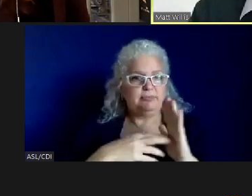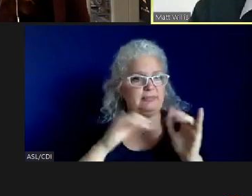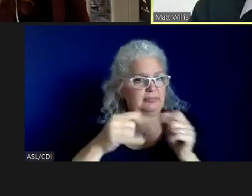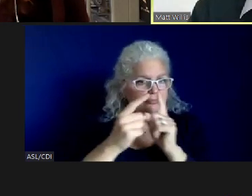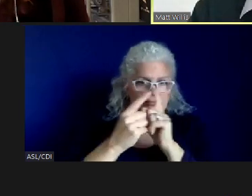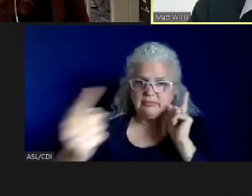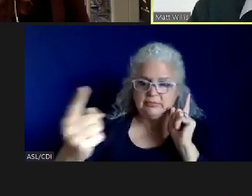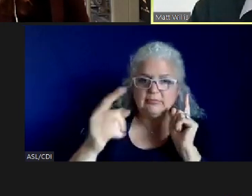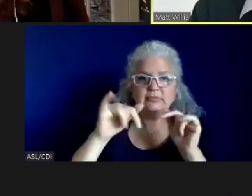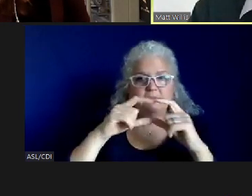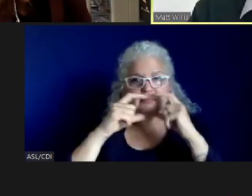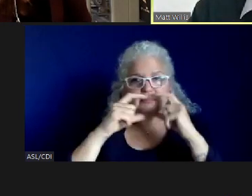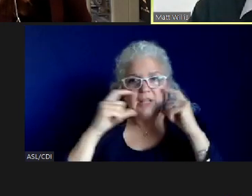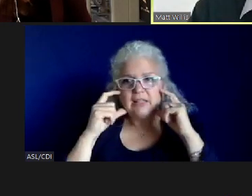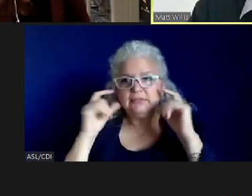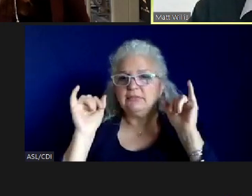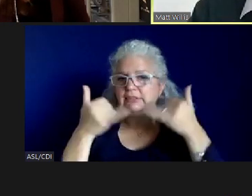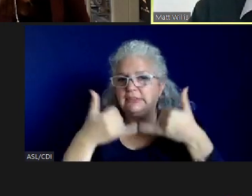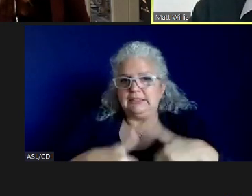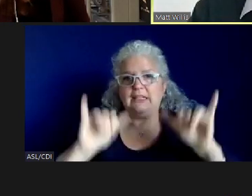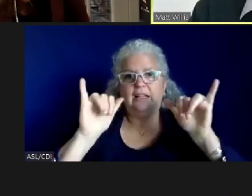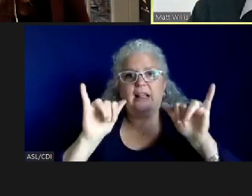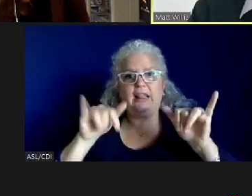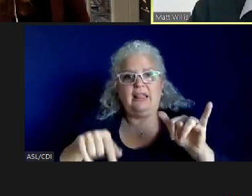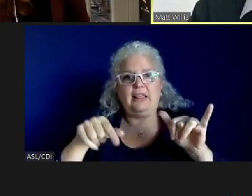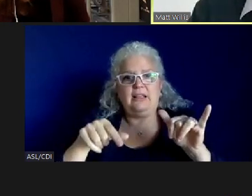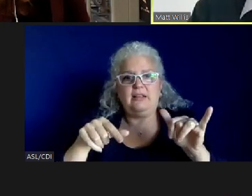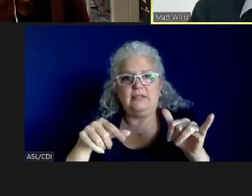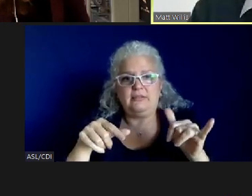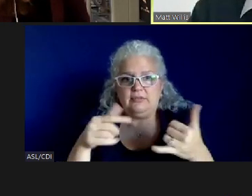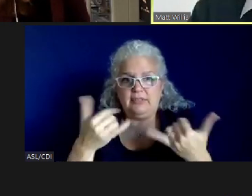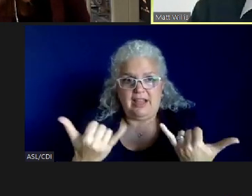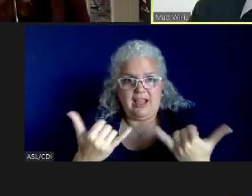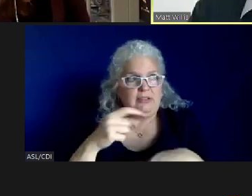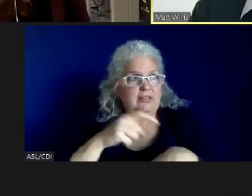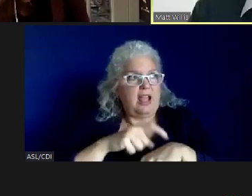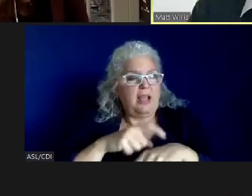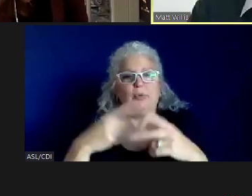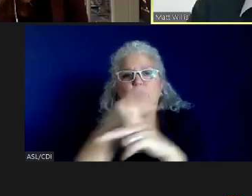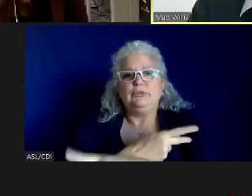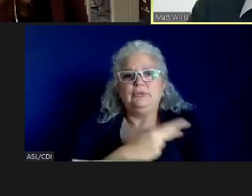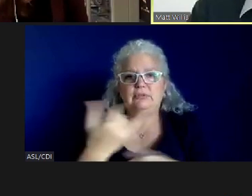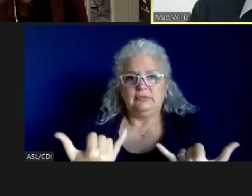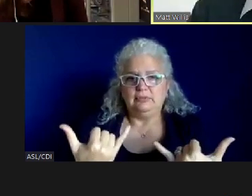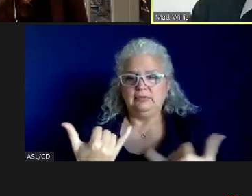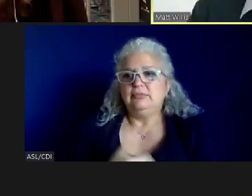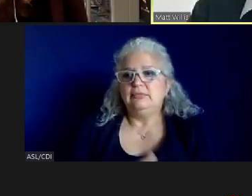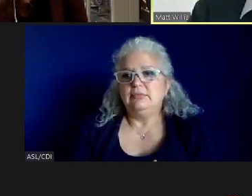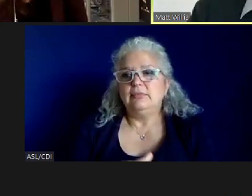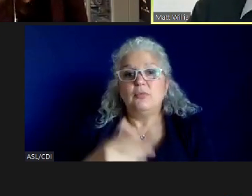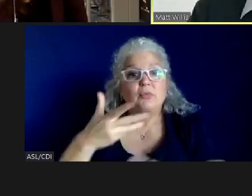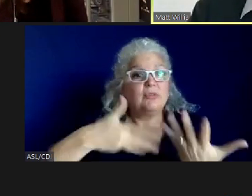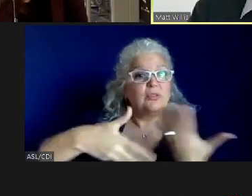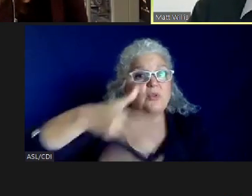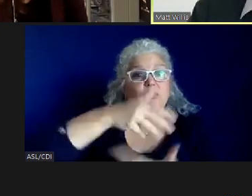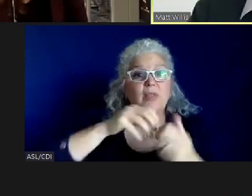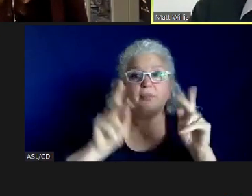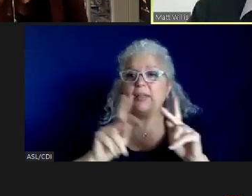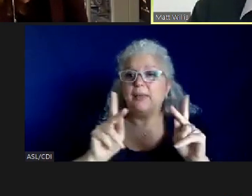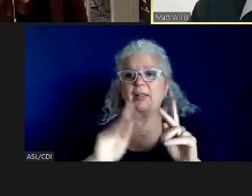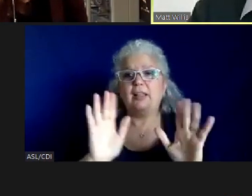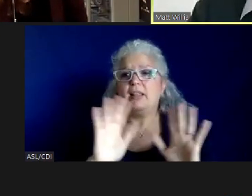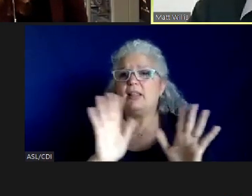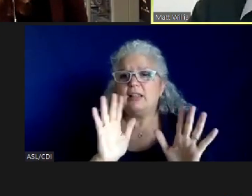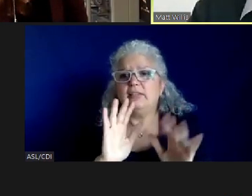important contributor to transmission right now in Marin County, is people getting fatigued, missing their friends, missing